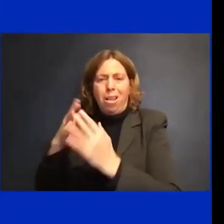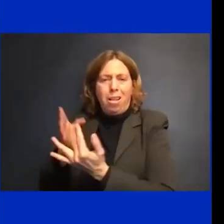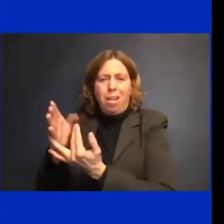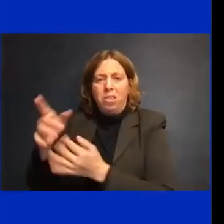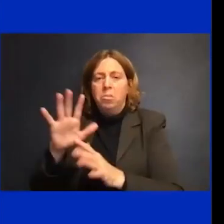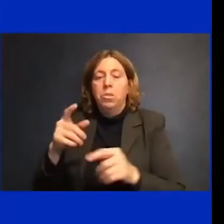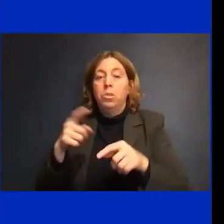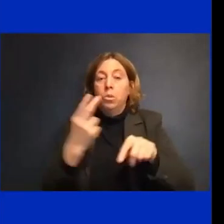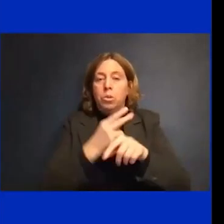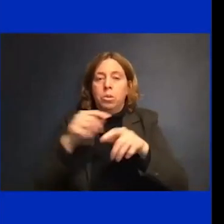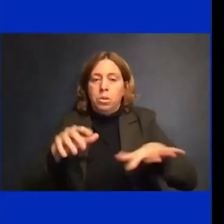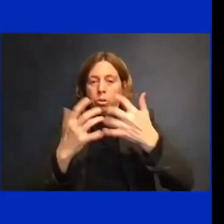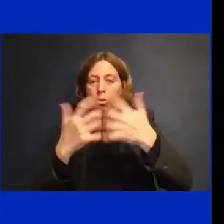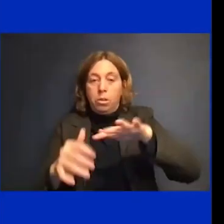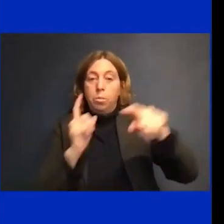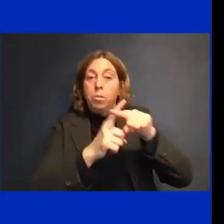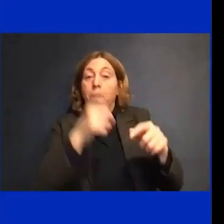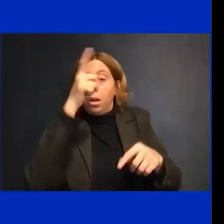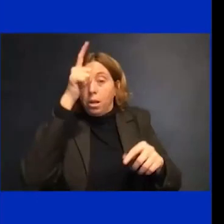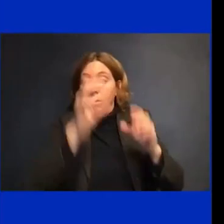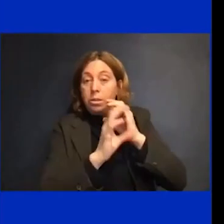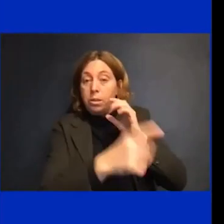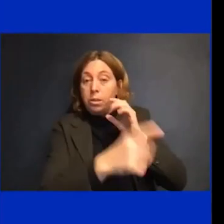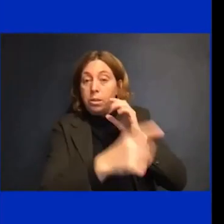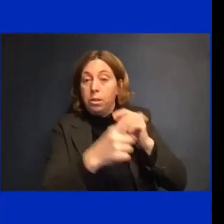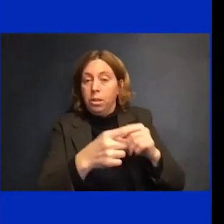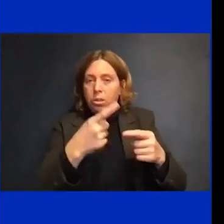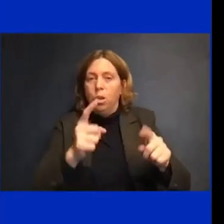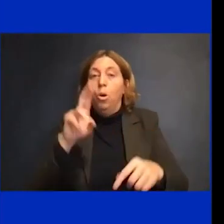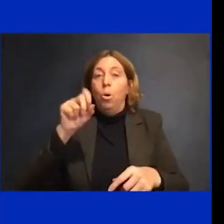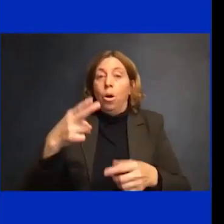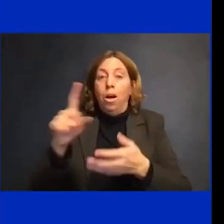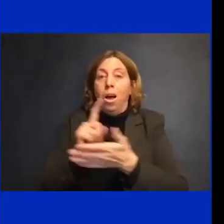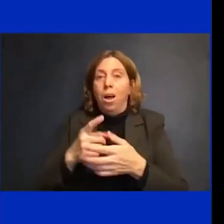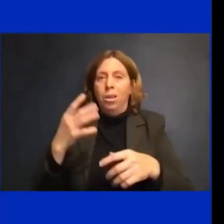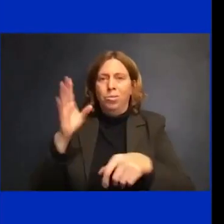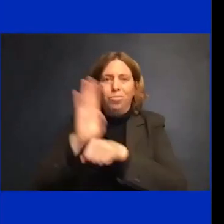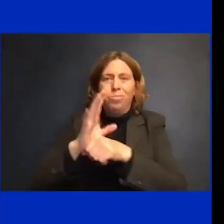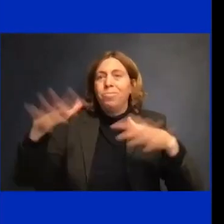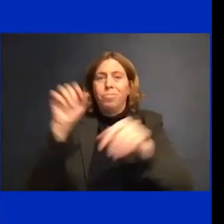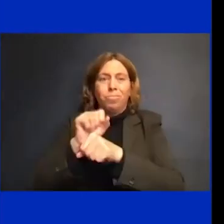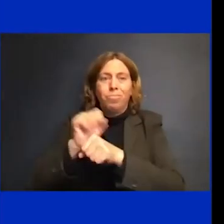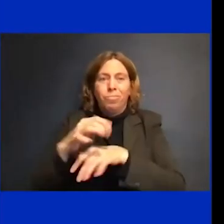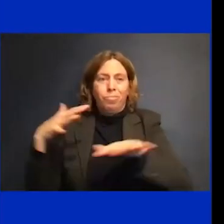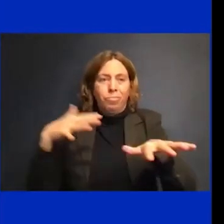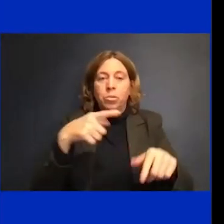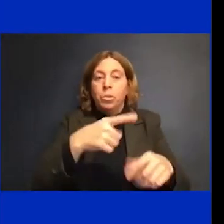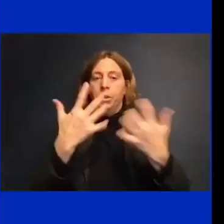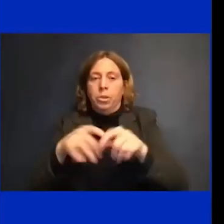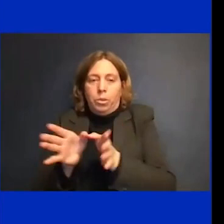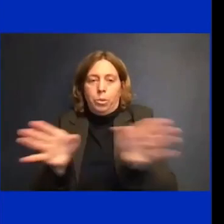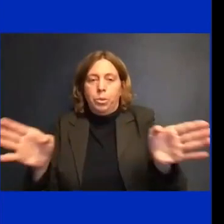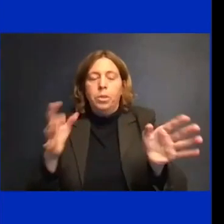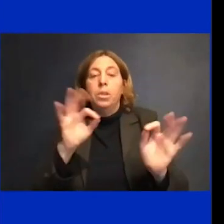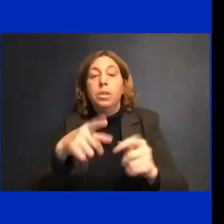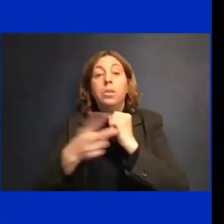thoroughfares and throughout the Lincoln Tunnel during rush hour. The storage and staging facility will serve as a temporary bus